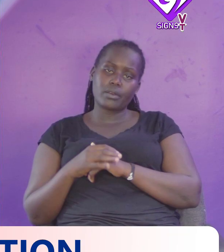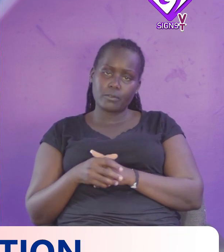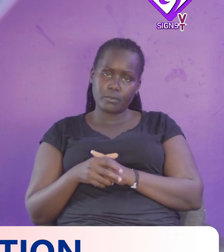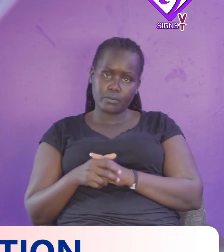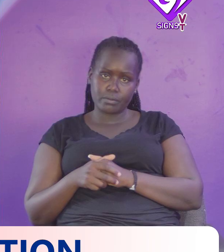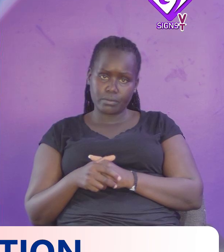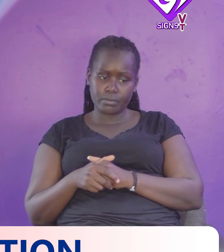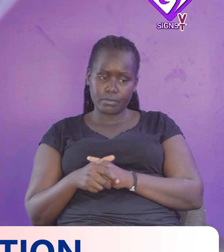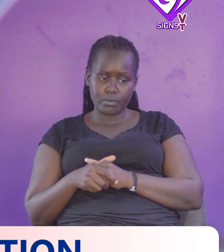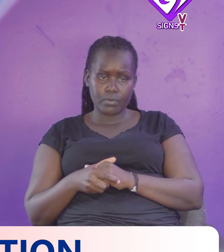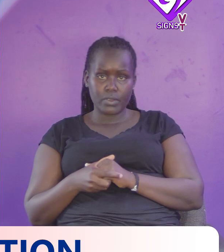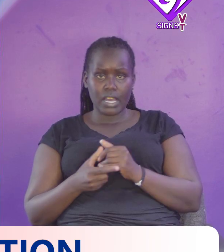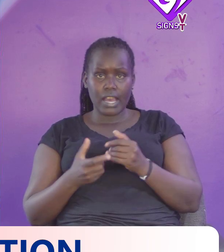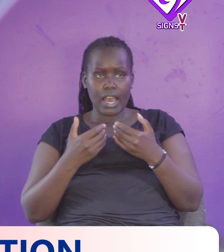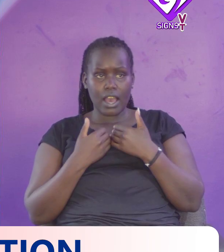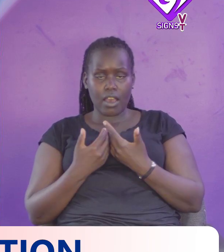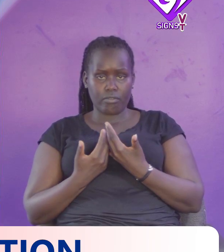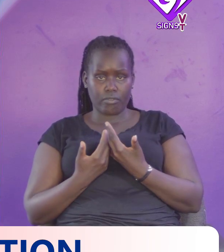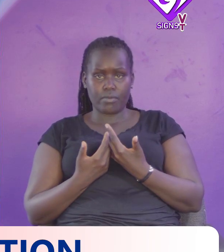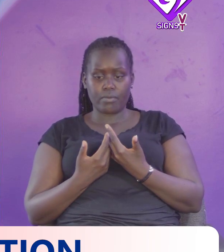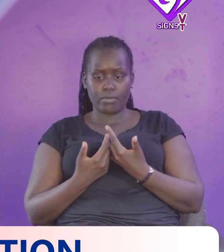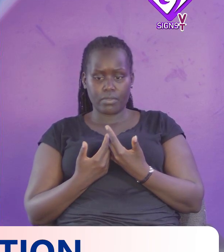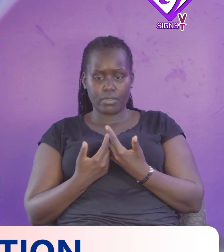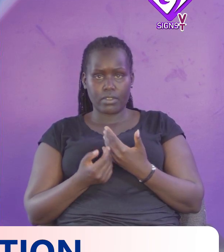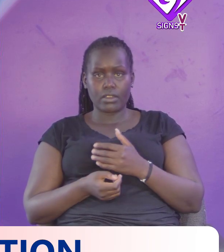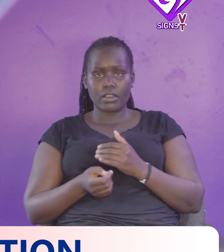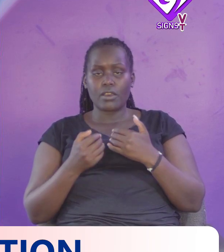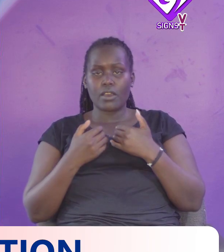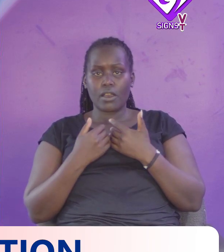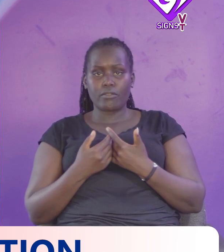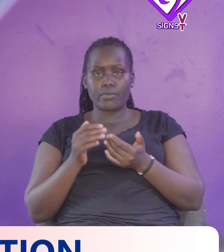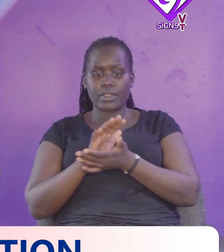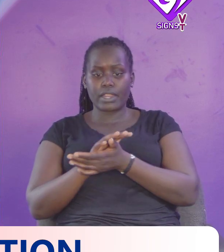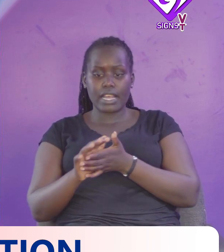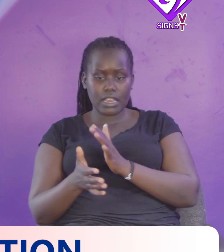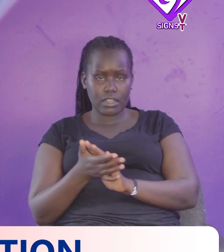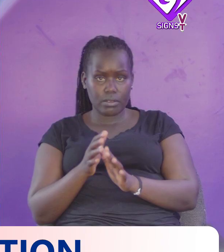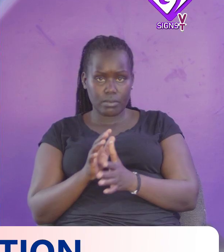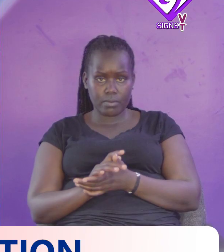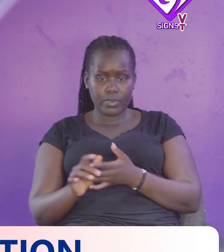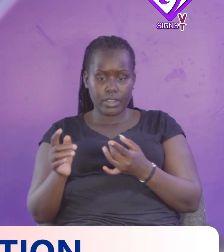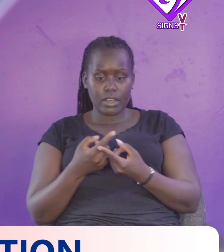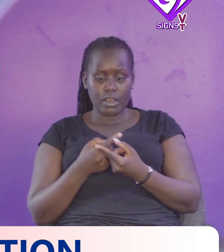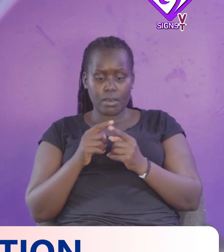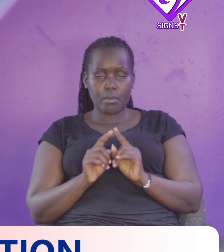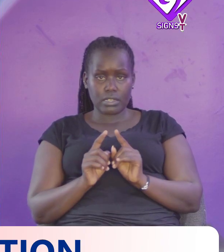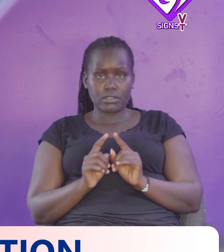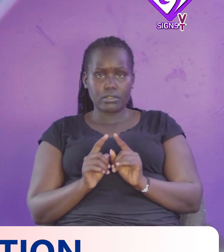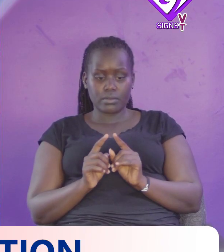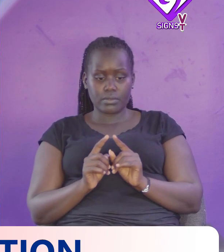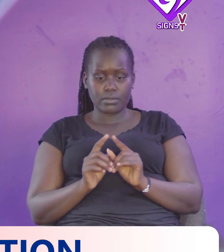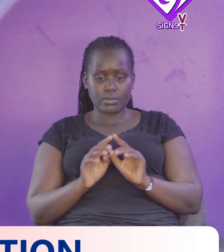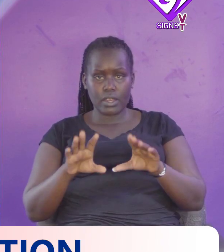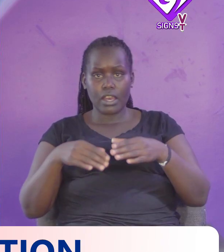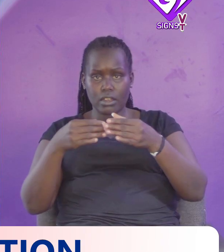you can imagine how vulnerable they were then. There were no internet, there was no nothing. You understand? Yeah. But they still fought and drove these